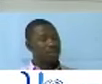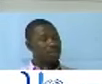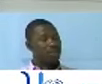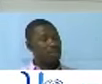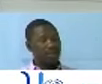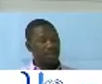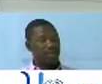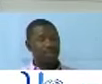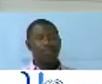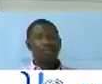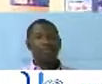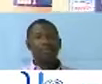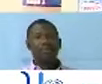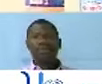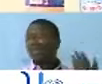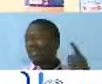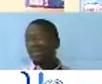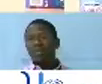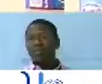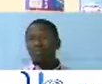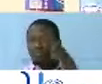And at that time, we didn't see it.